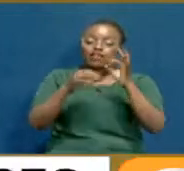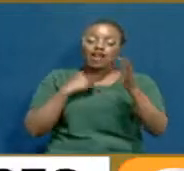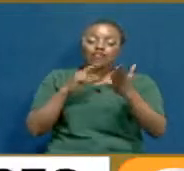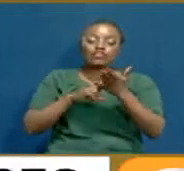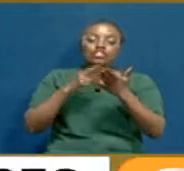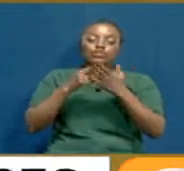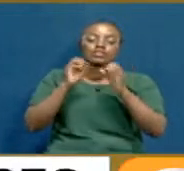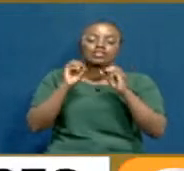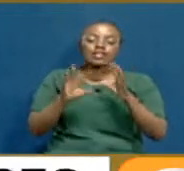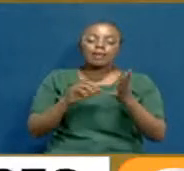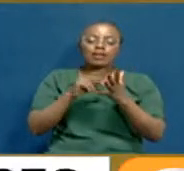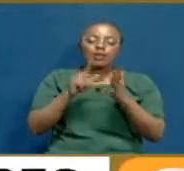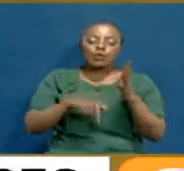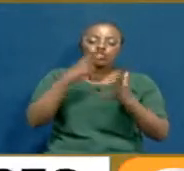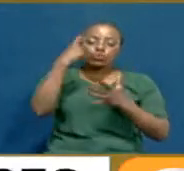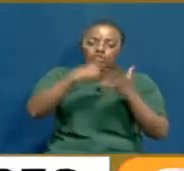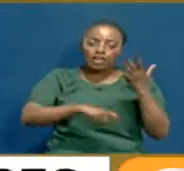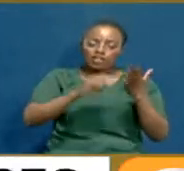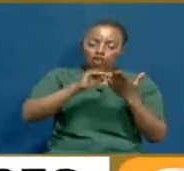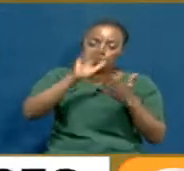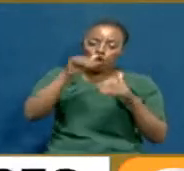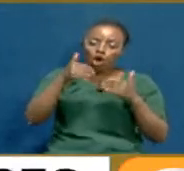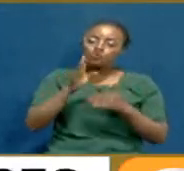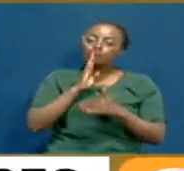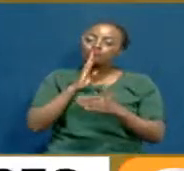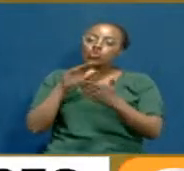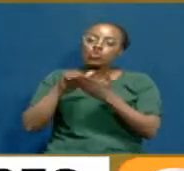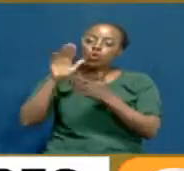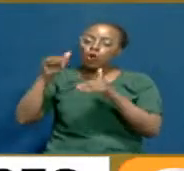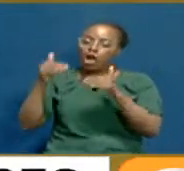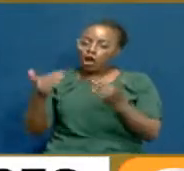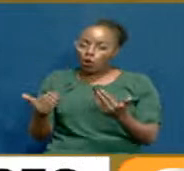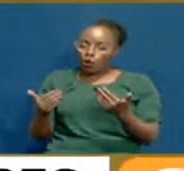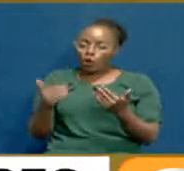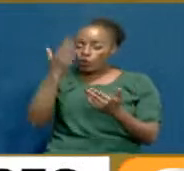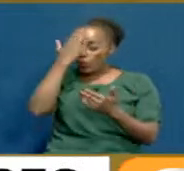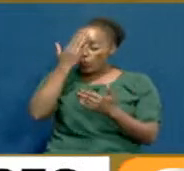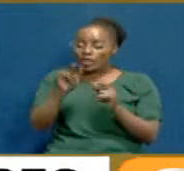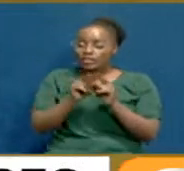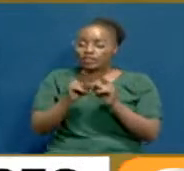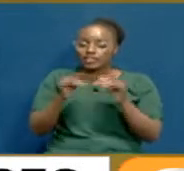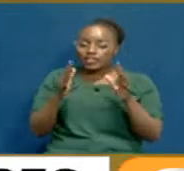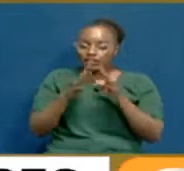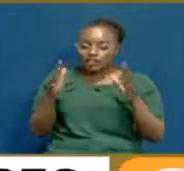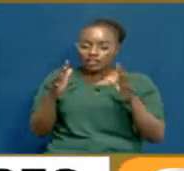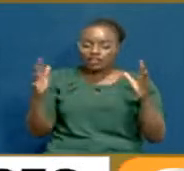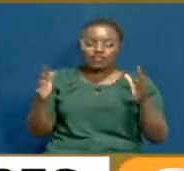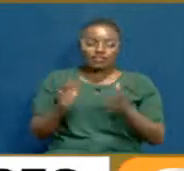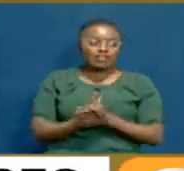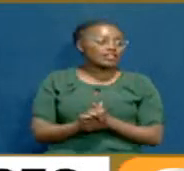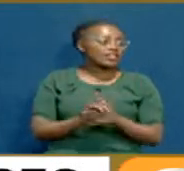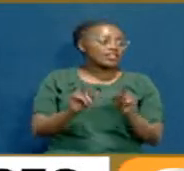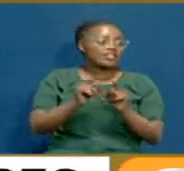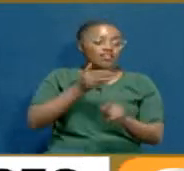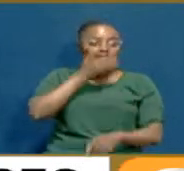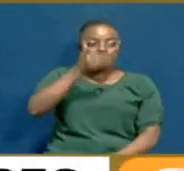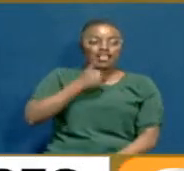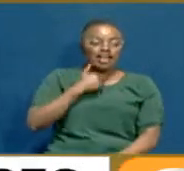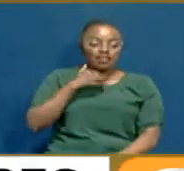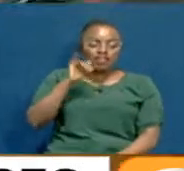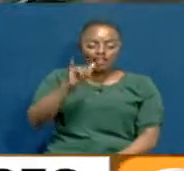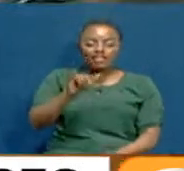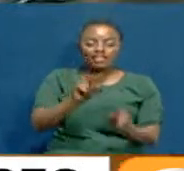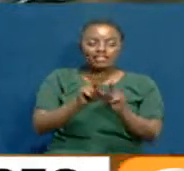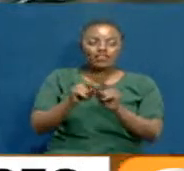resources, which means you either tax more or borrow more, or, you know, because expanding the tax base. So you're saying market forces will